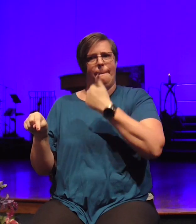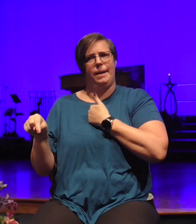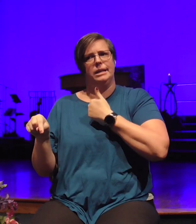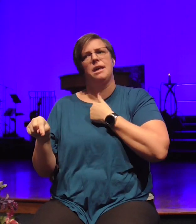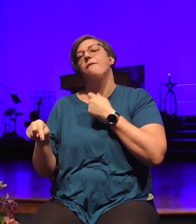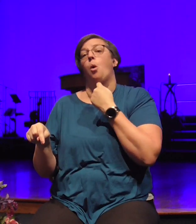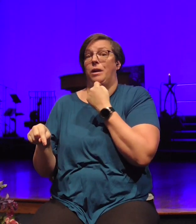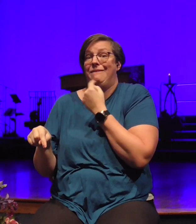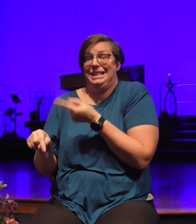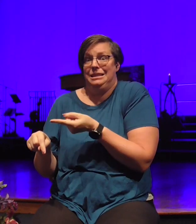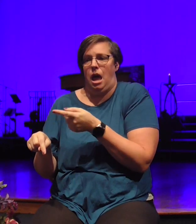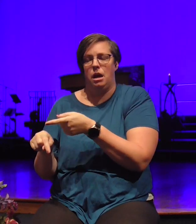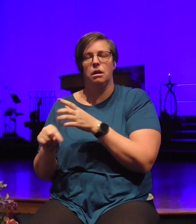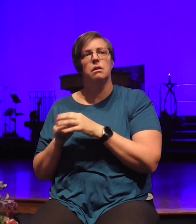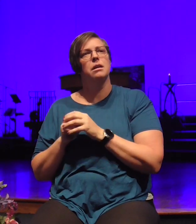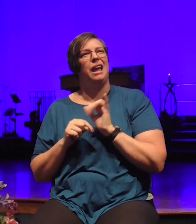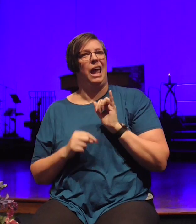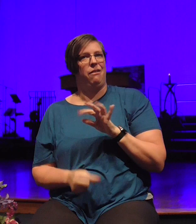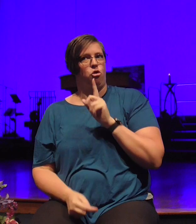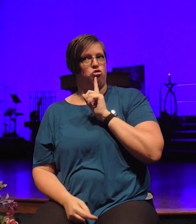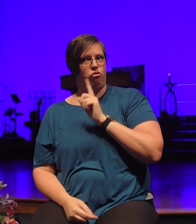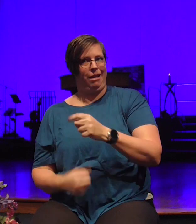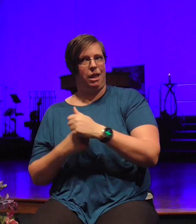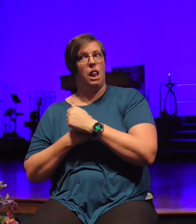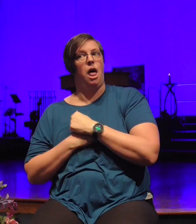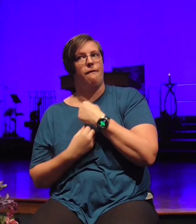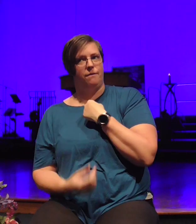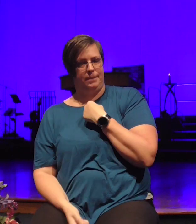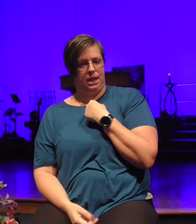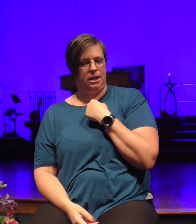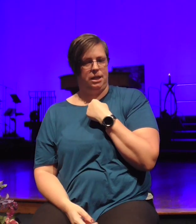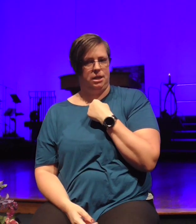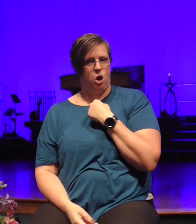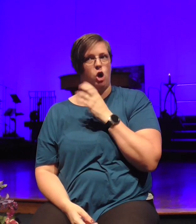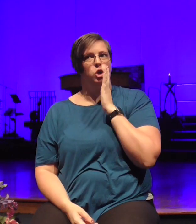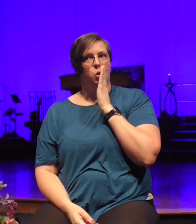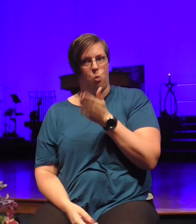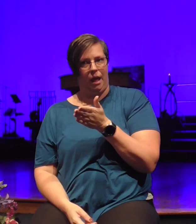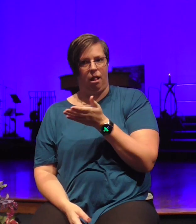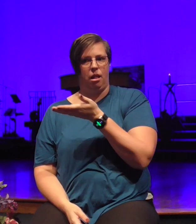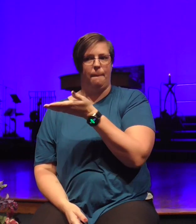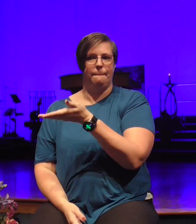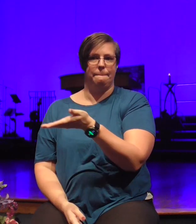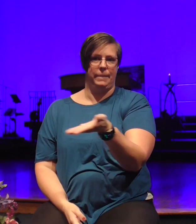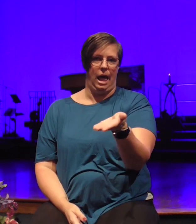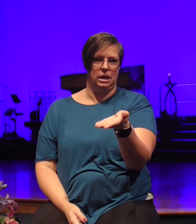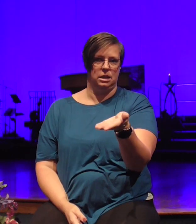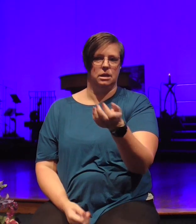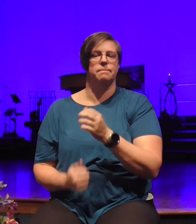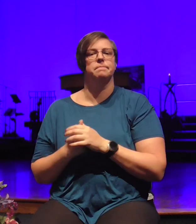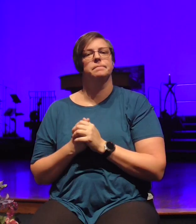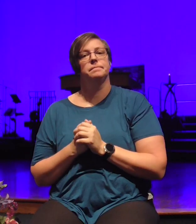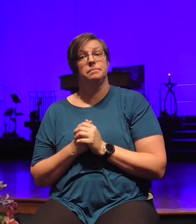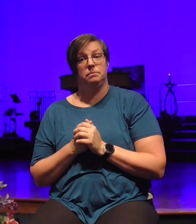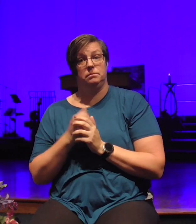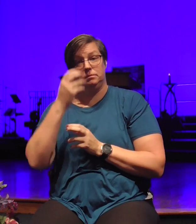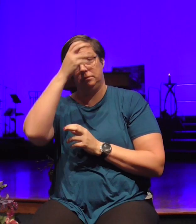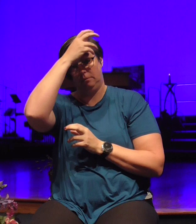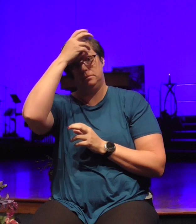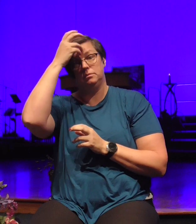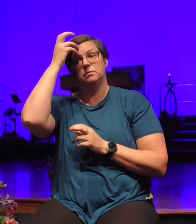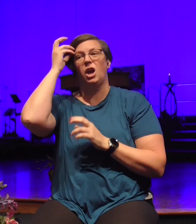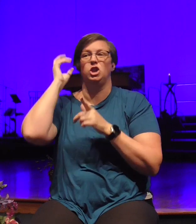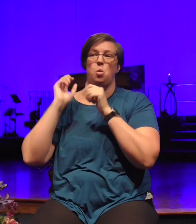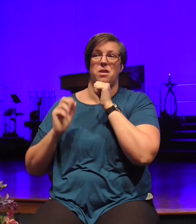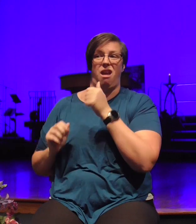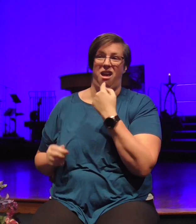that person, if you really loved me, you would or you wouldn't, right? You wouldn't have said